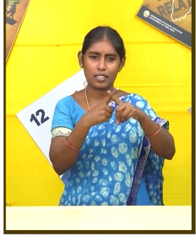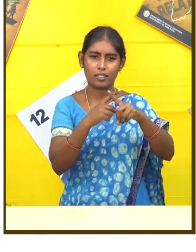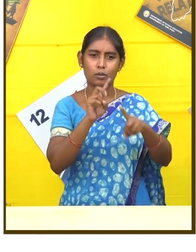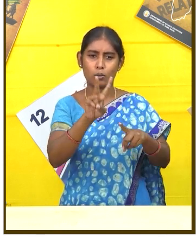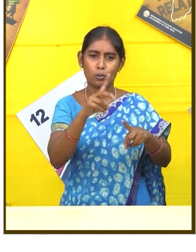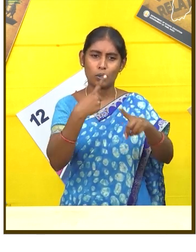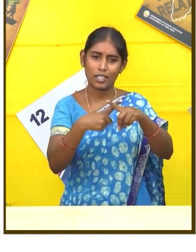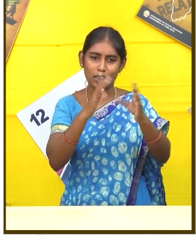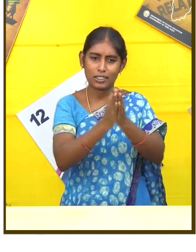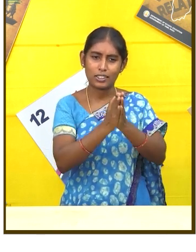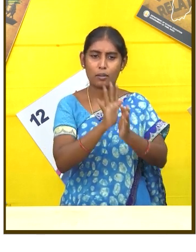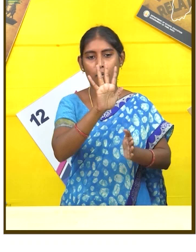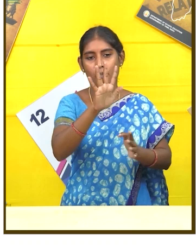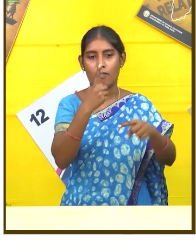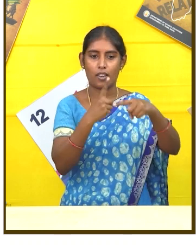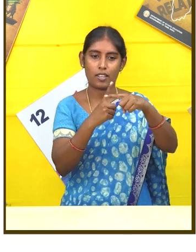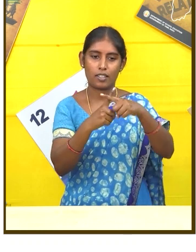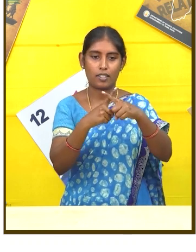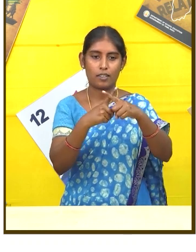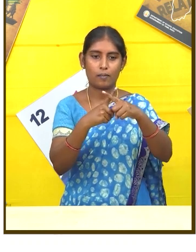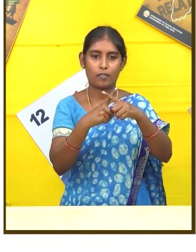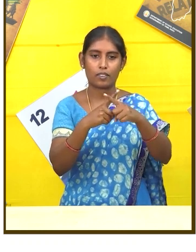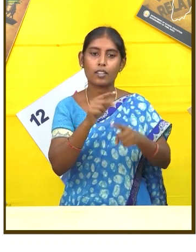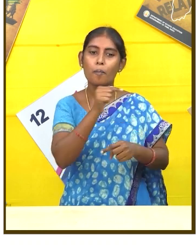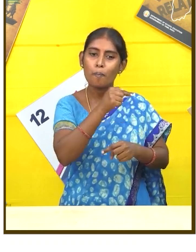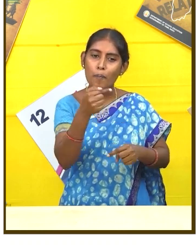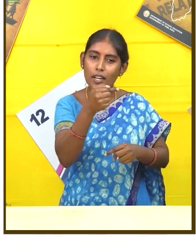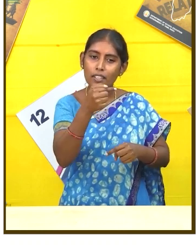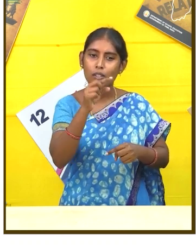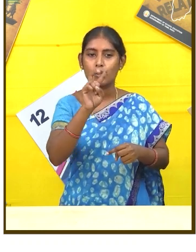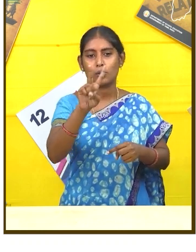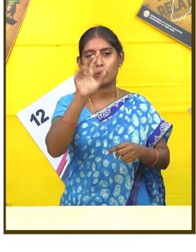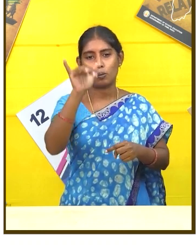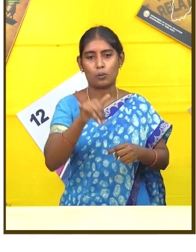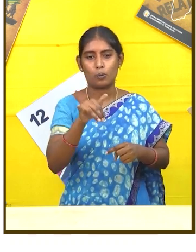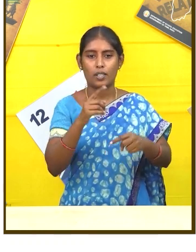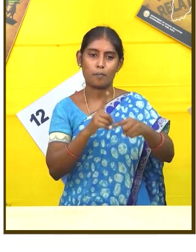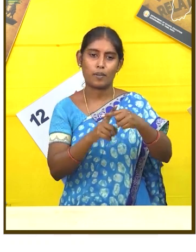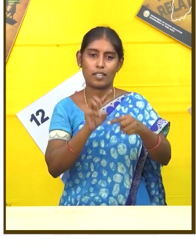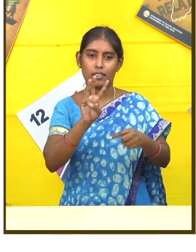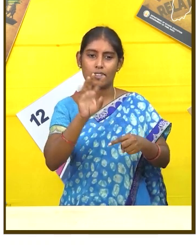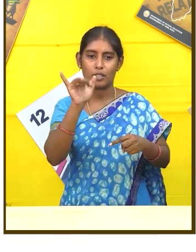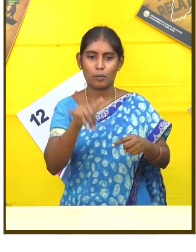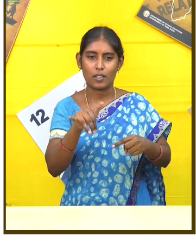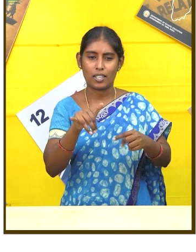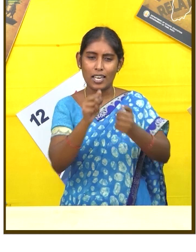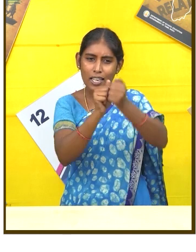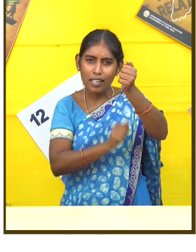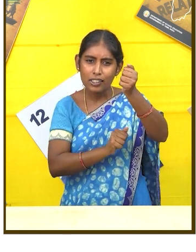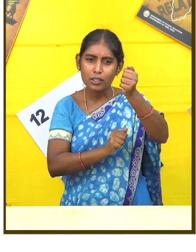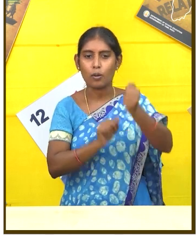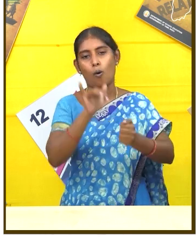5x. If you add the minus 2y and 3y, what you get? You have to subtract it, no? So y